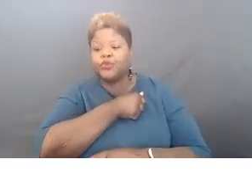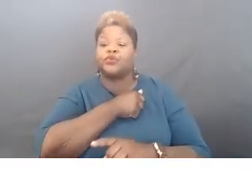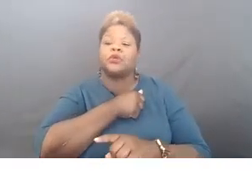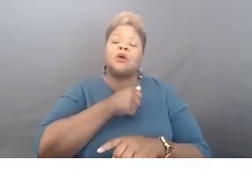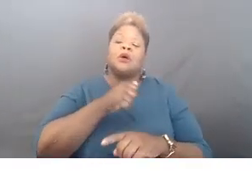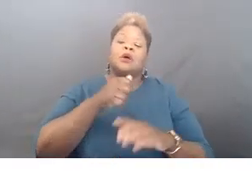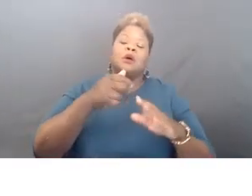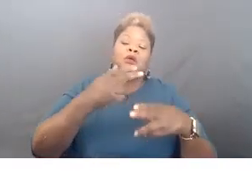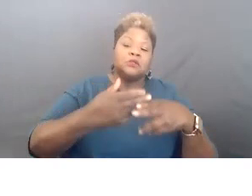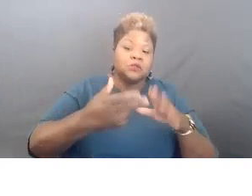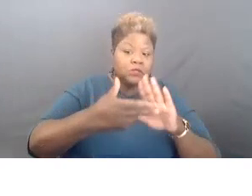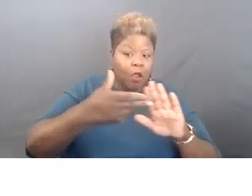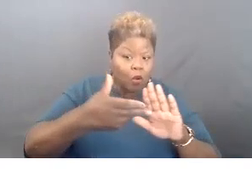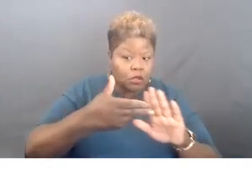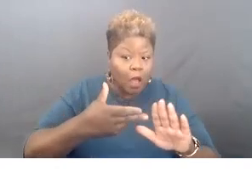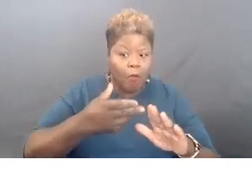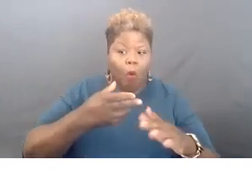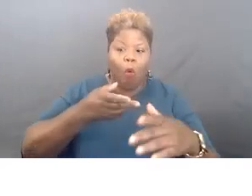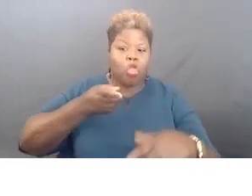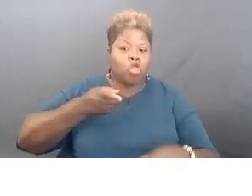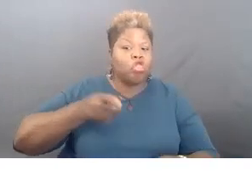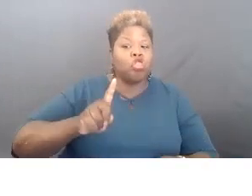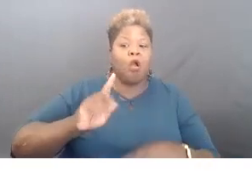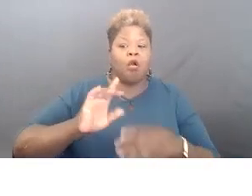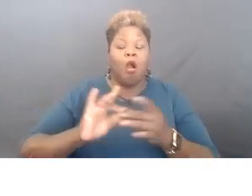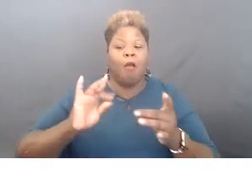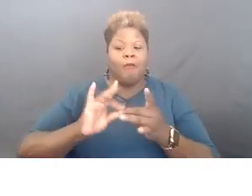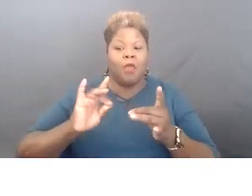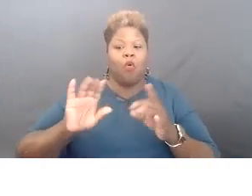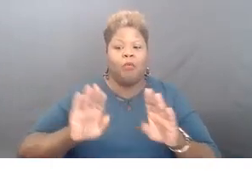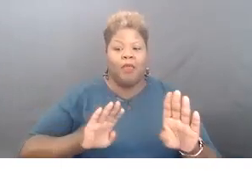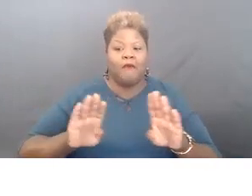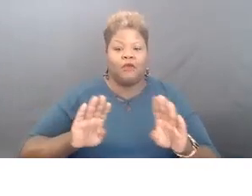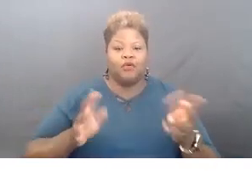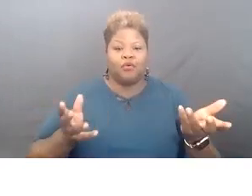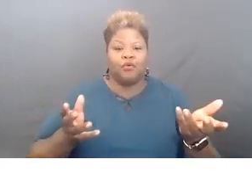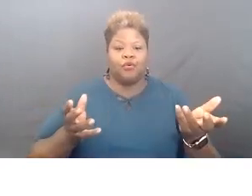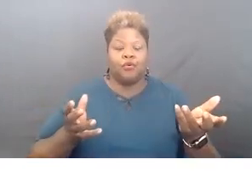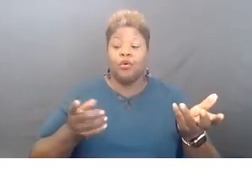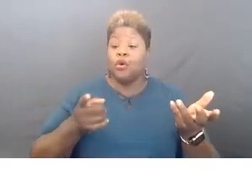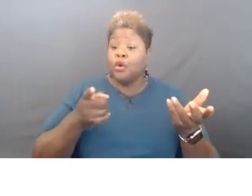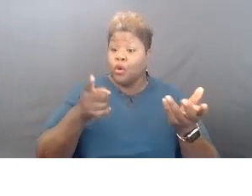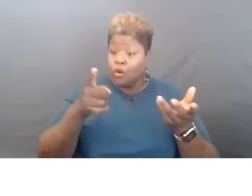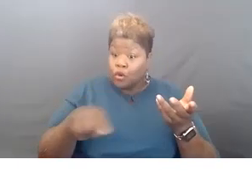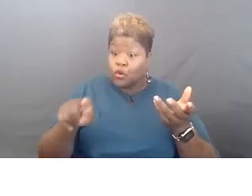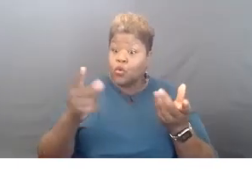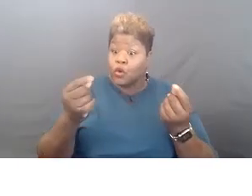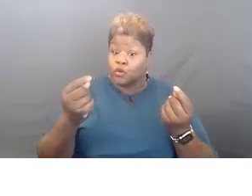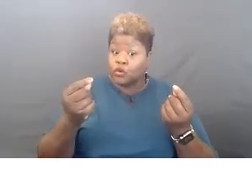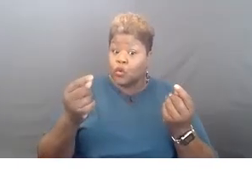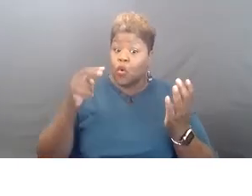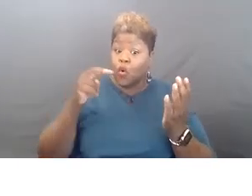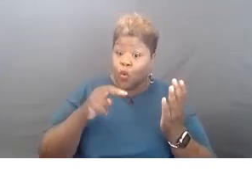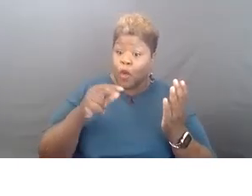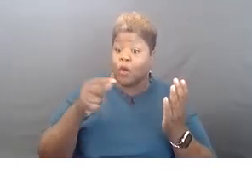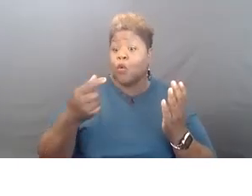stereotypes, or an outright offensive comment or behavior. And you can do a quick Google